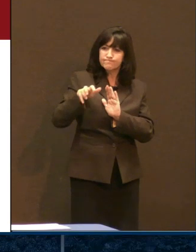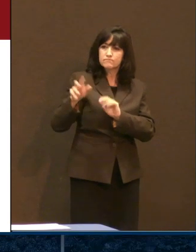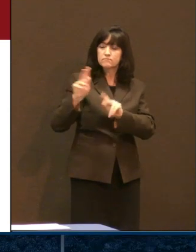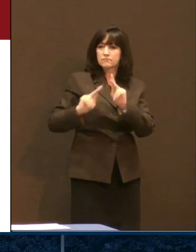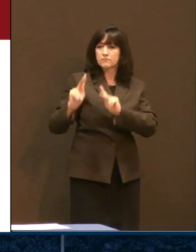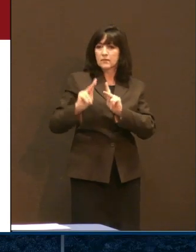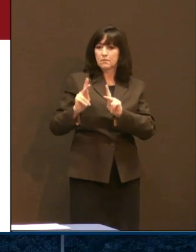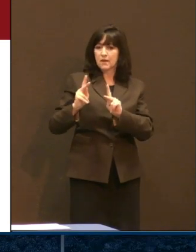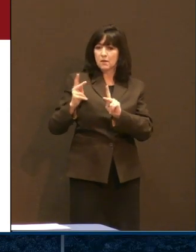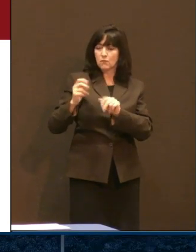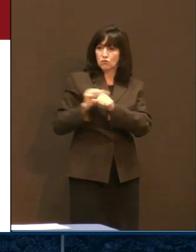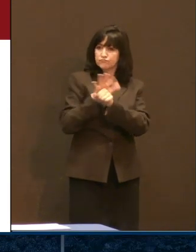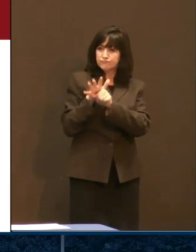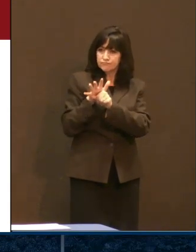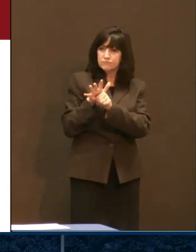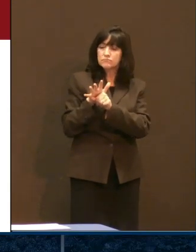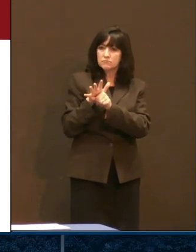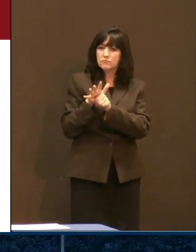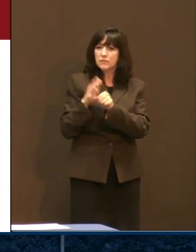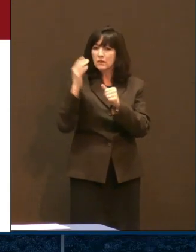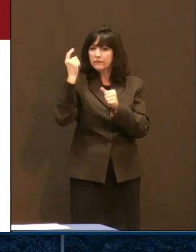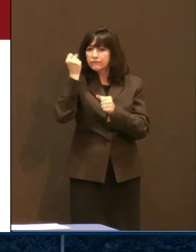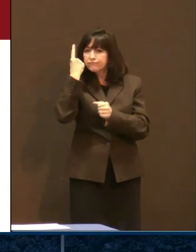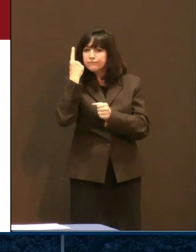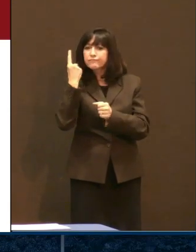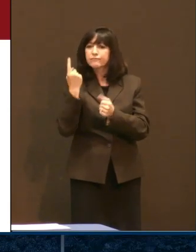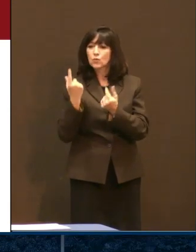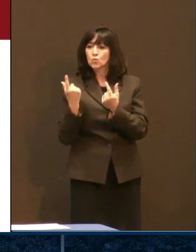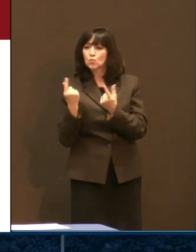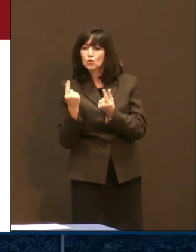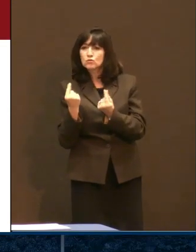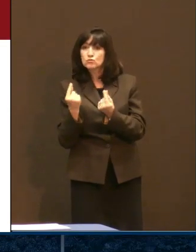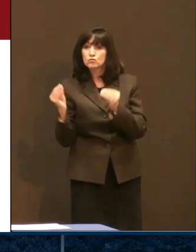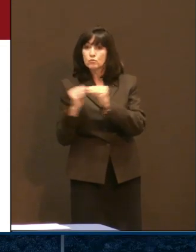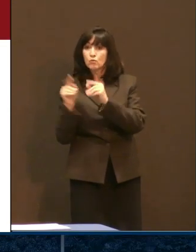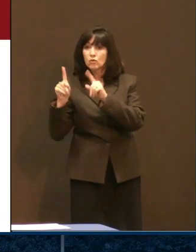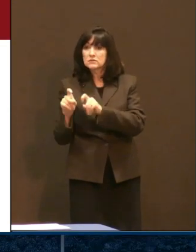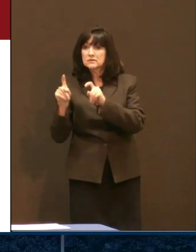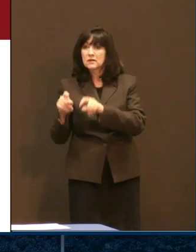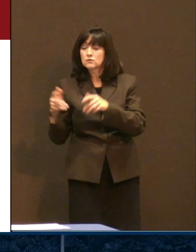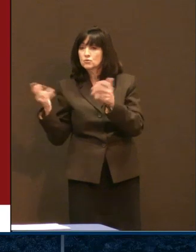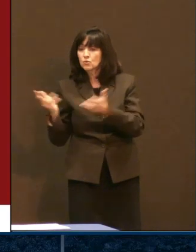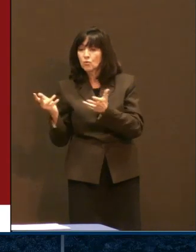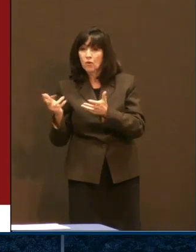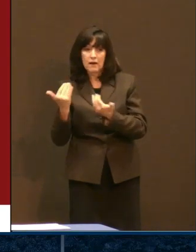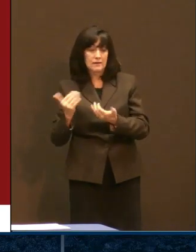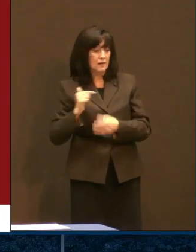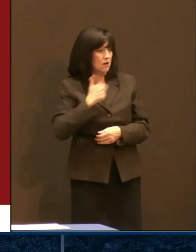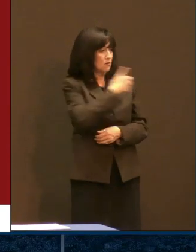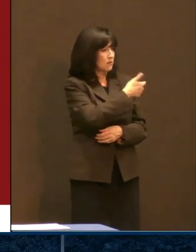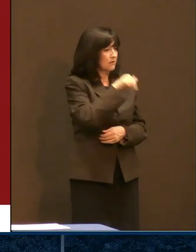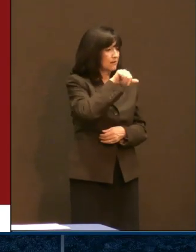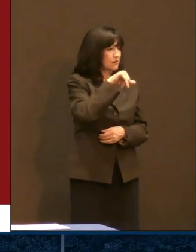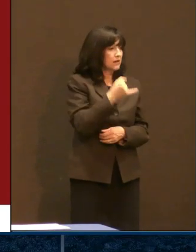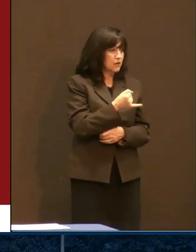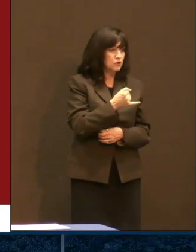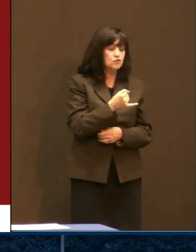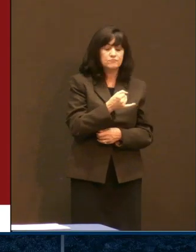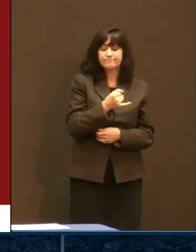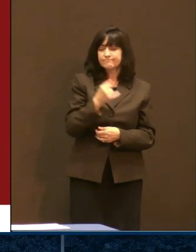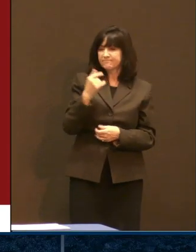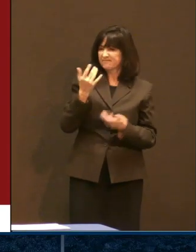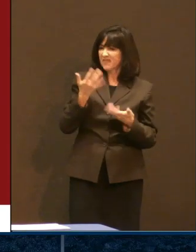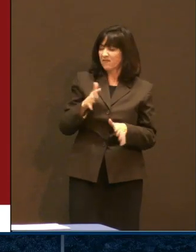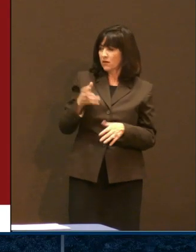out different ways to logistically do the testing as well. AJ? No, thank you, sir. So I think what Dr. Rattay and the governor is talking